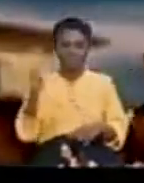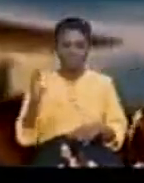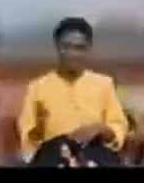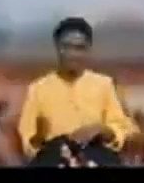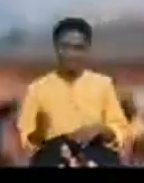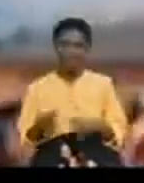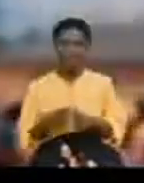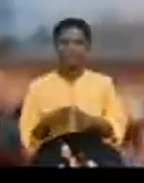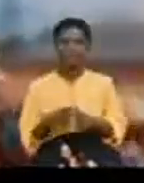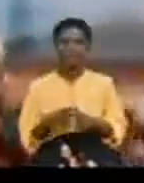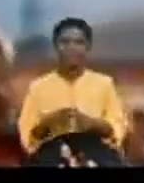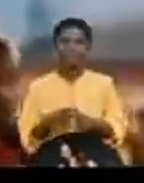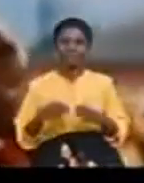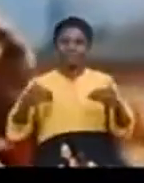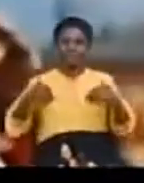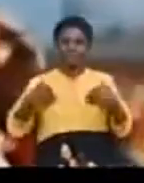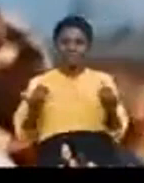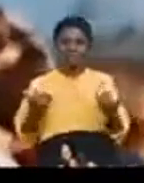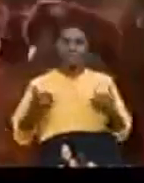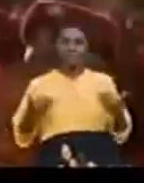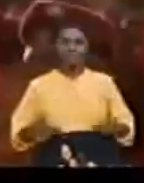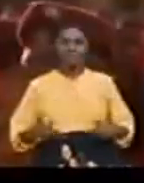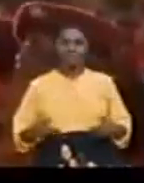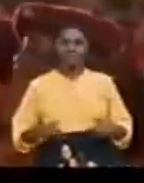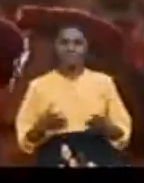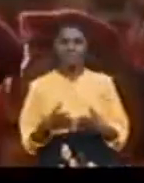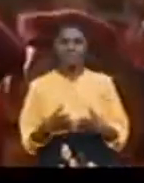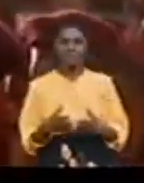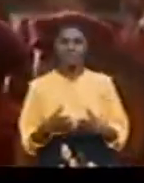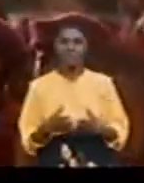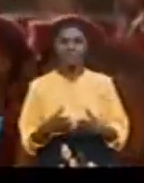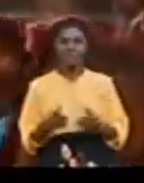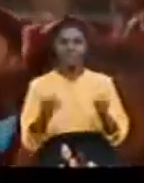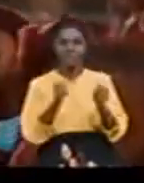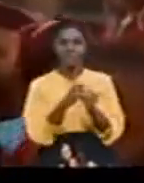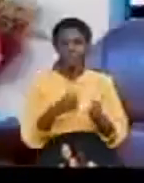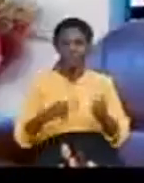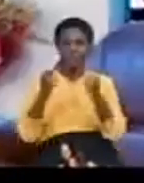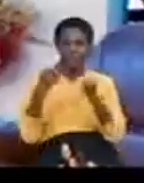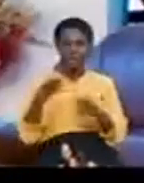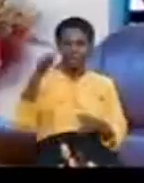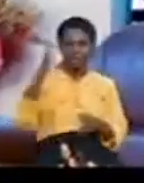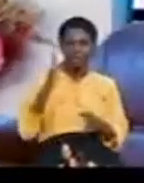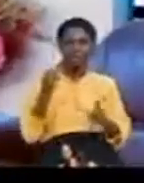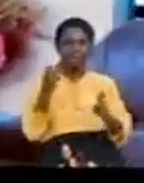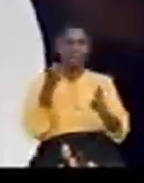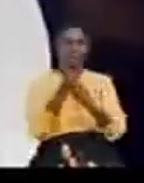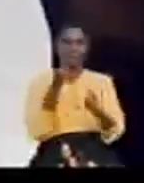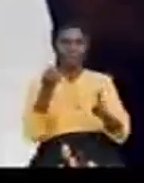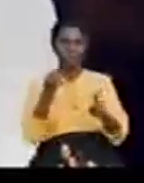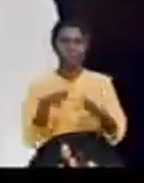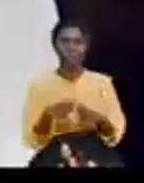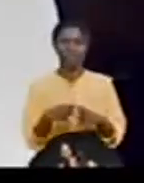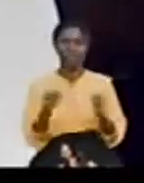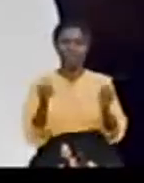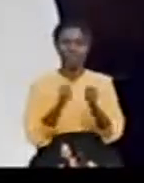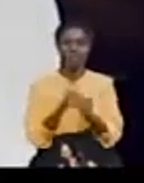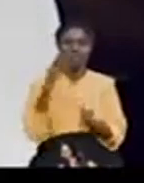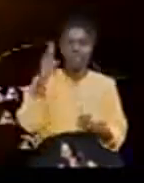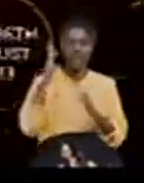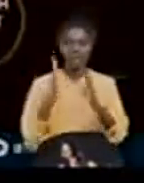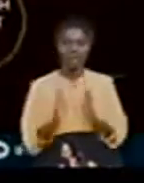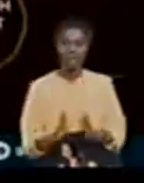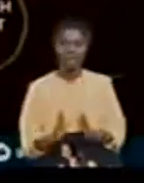a life-changing encounter with the power of God in the Impact Academy with Pastor W.F. KUMUYI,